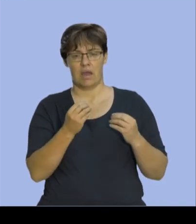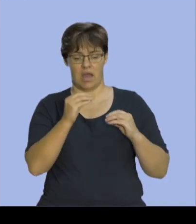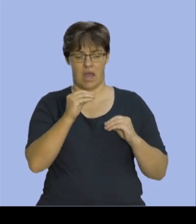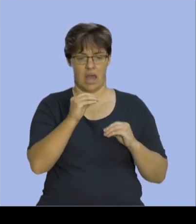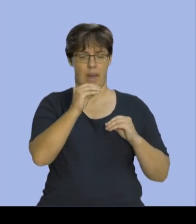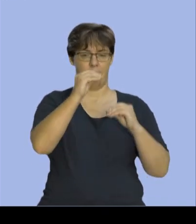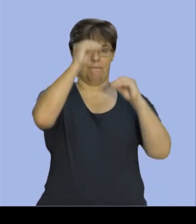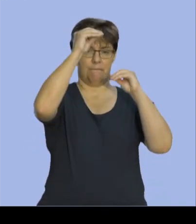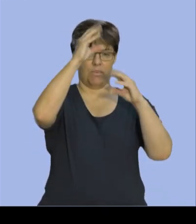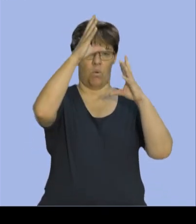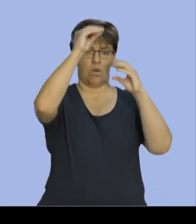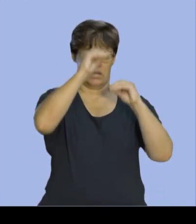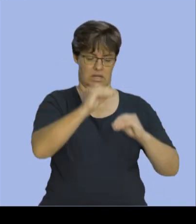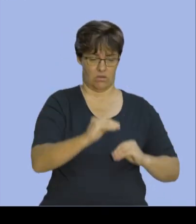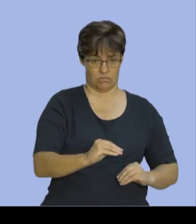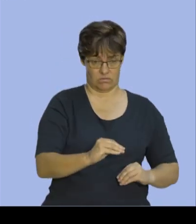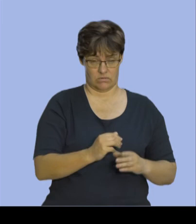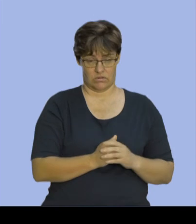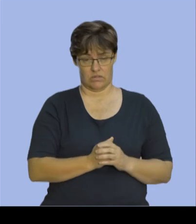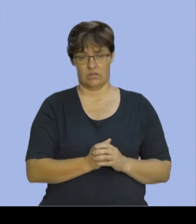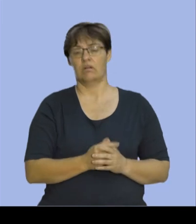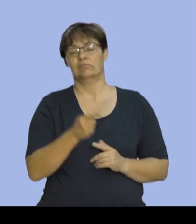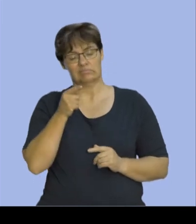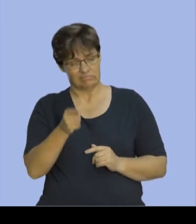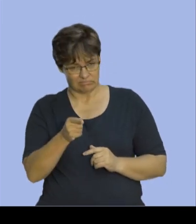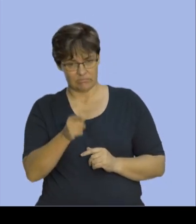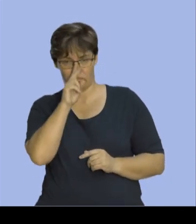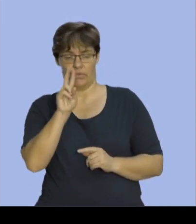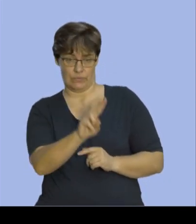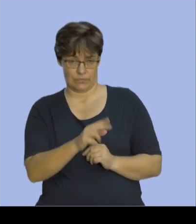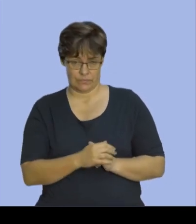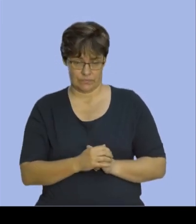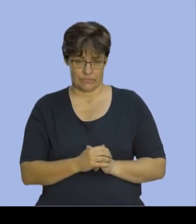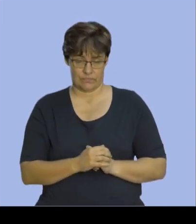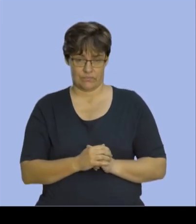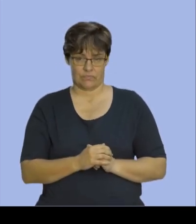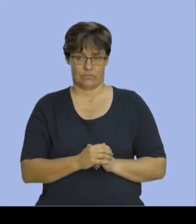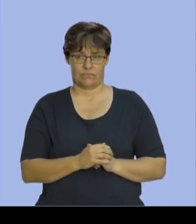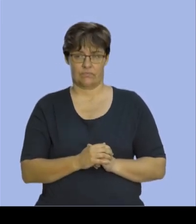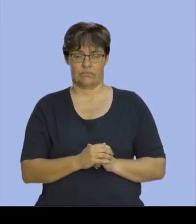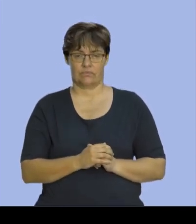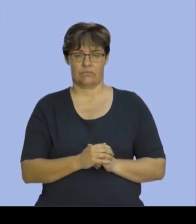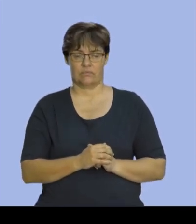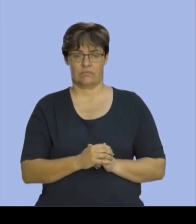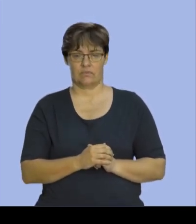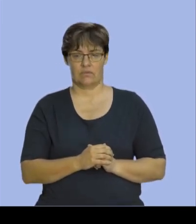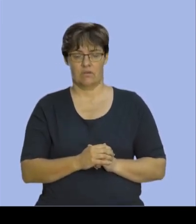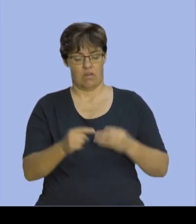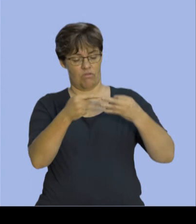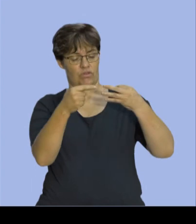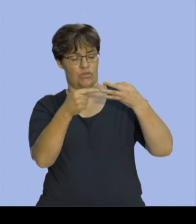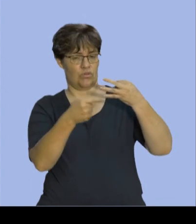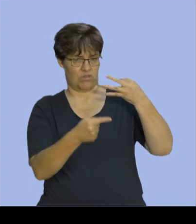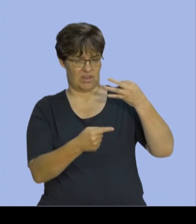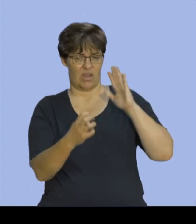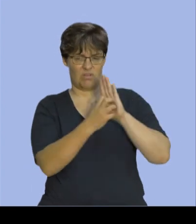up, a certain number of units down. And that's what we are looking at there. So with all the three graphs,